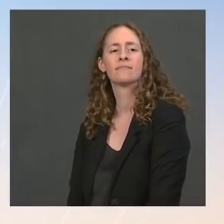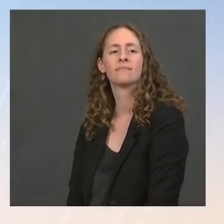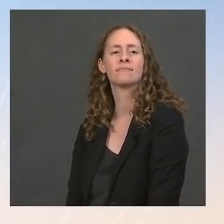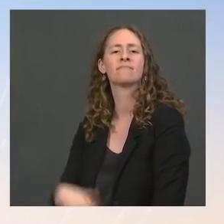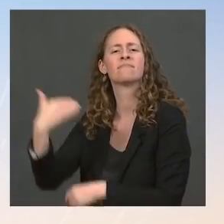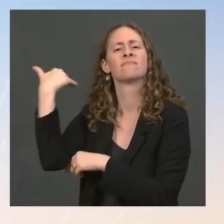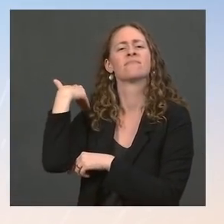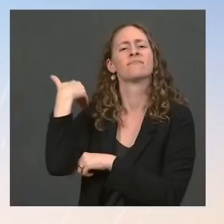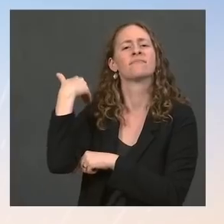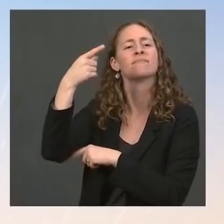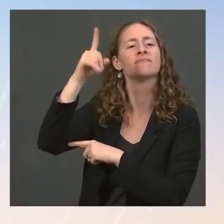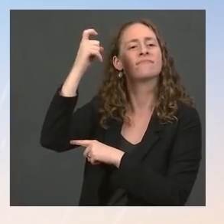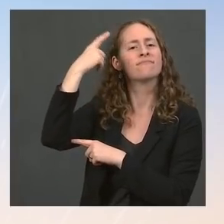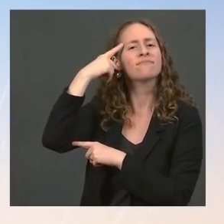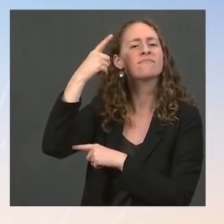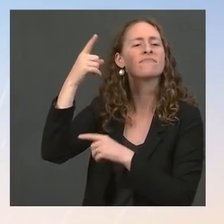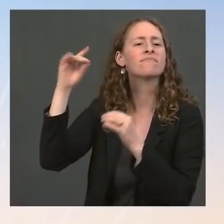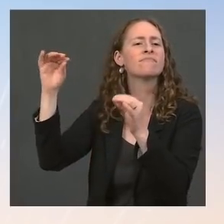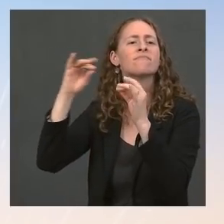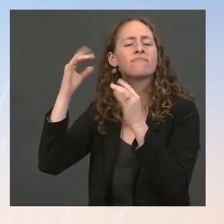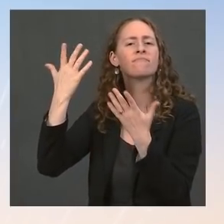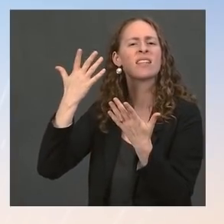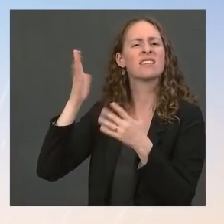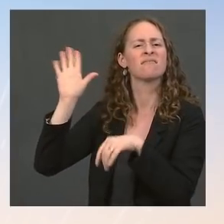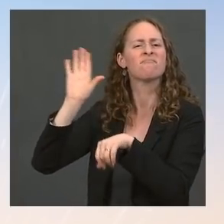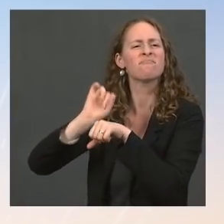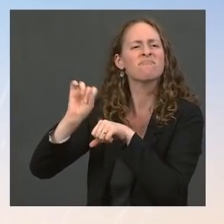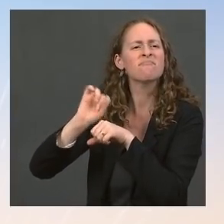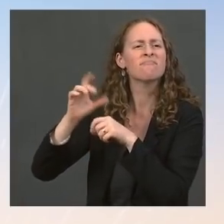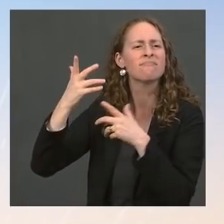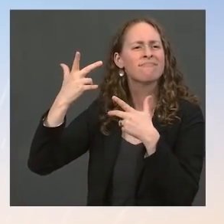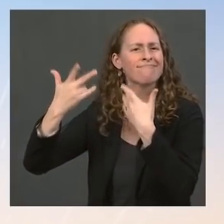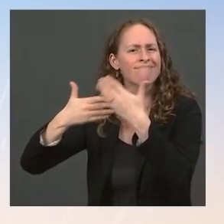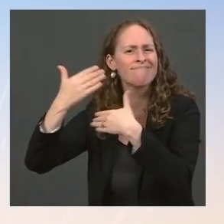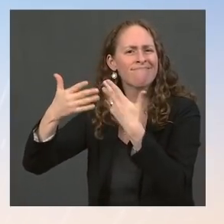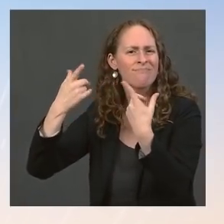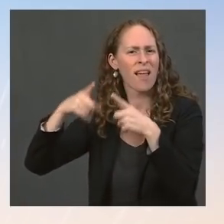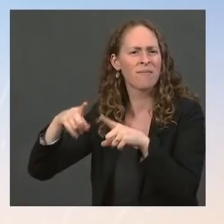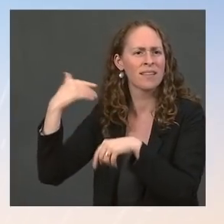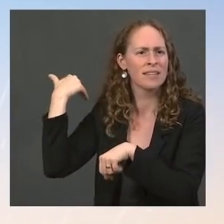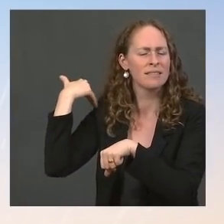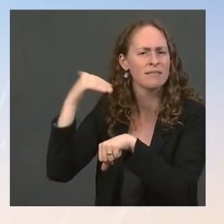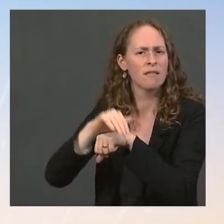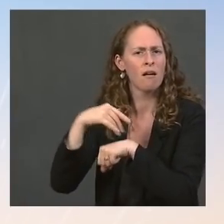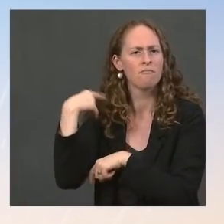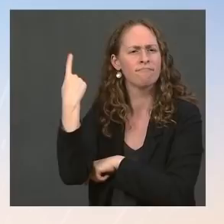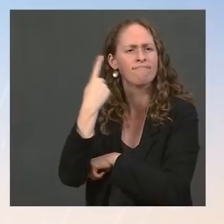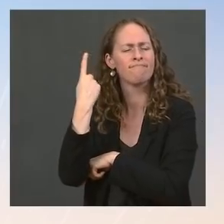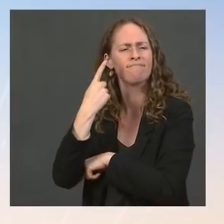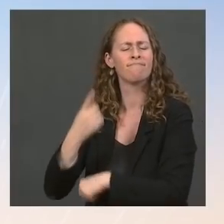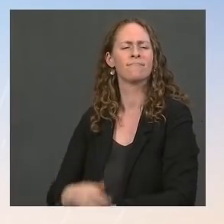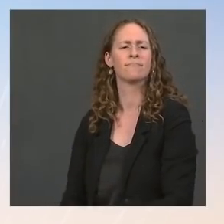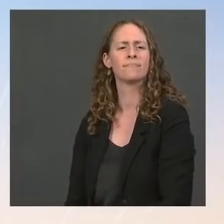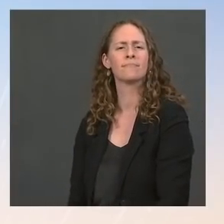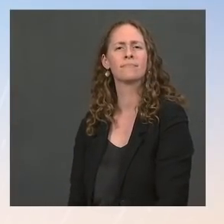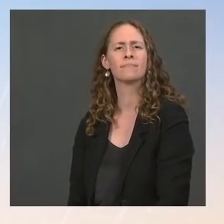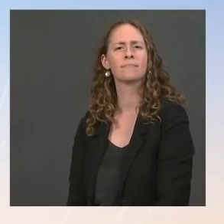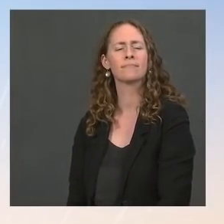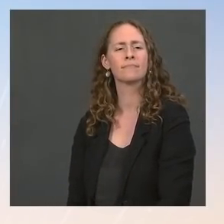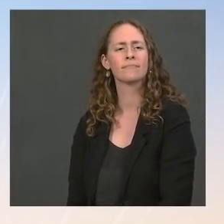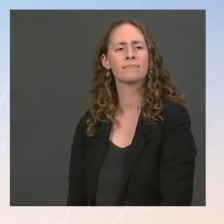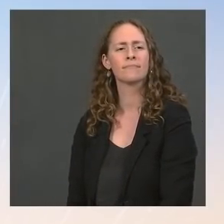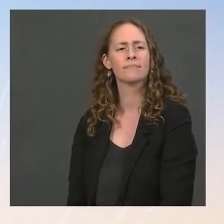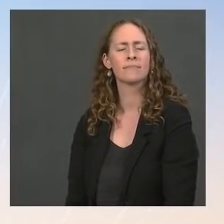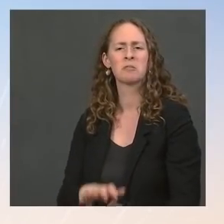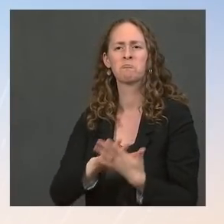legislation and his performance was invoked in a debate last night, mm-hmm. Does the White House see the Virginia race as a referendum on the president's agenda?